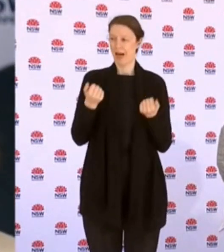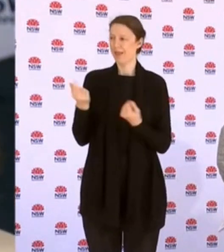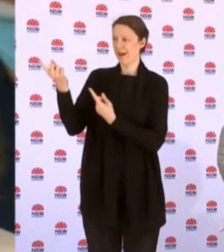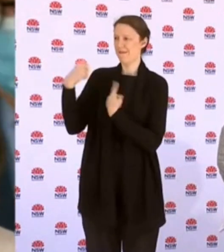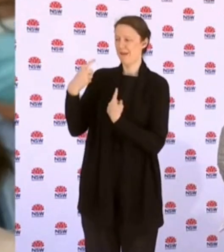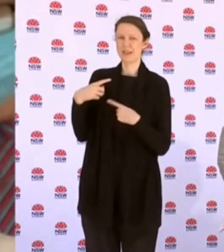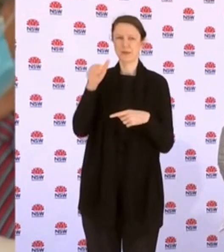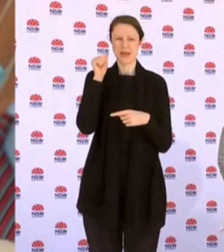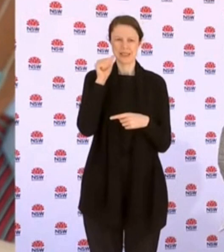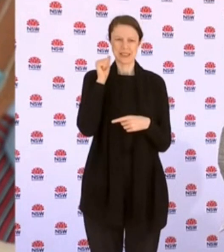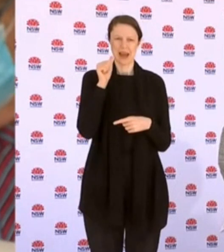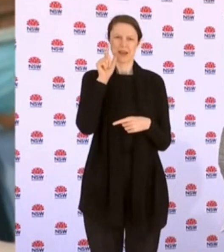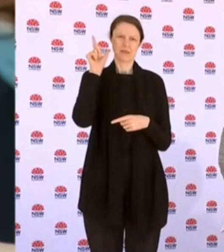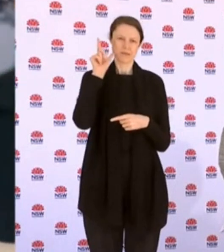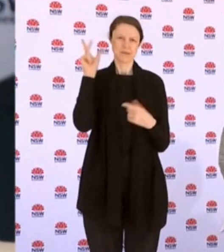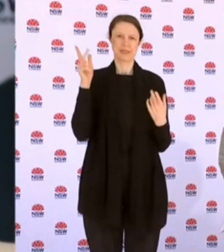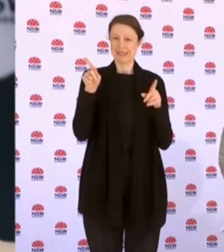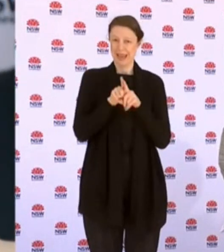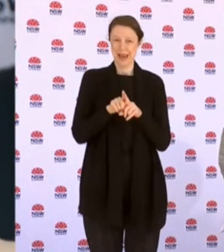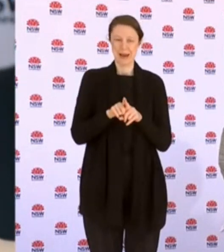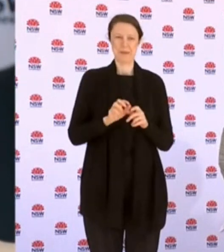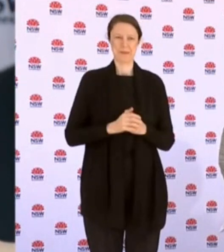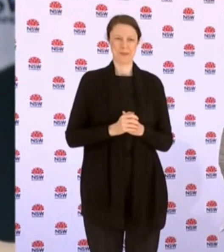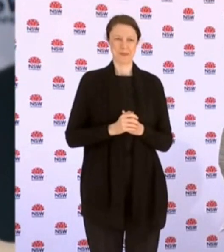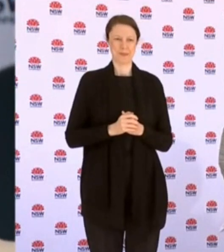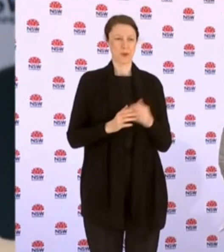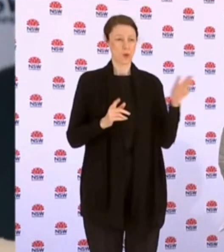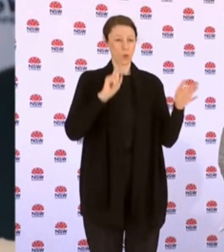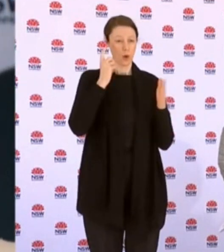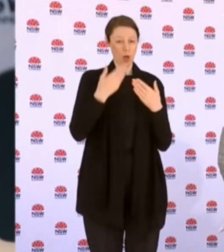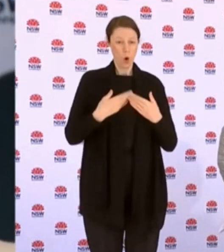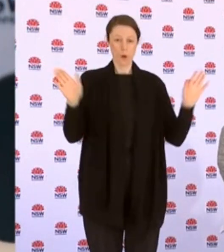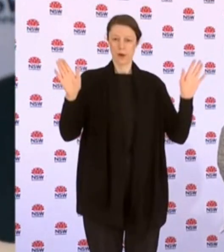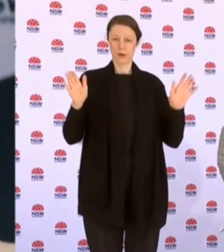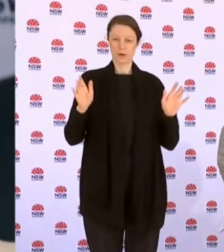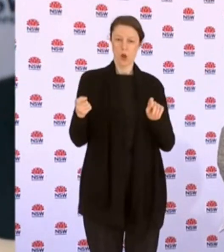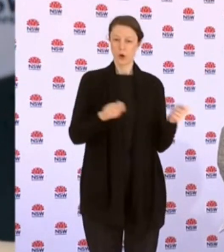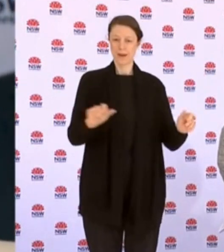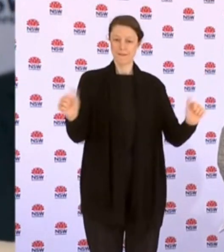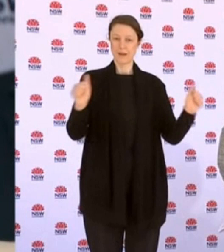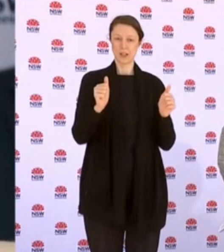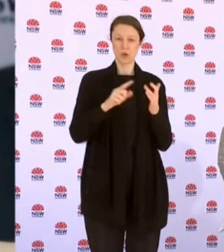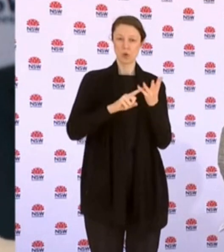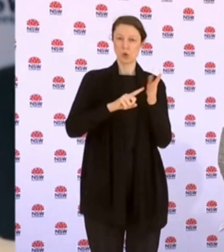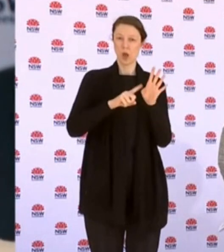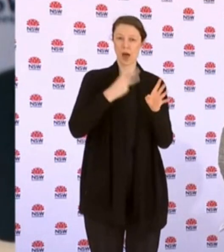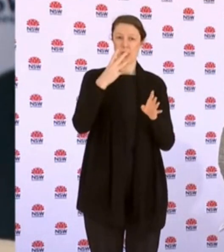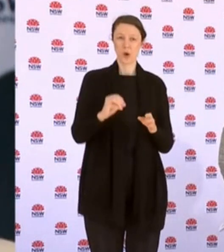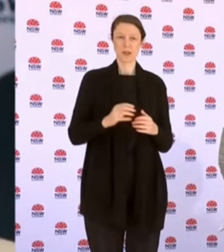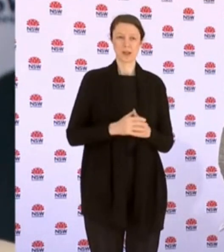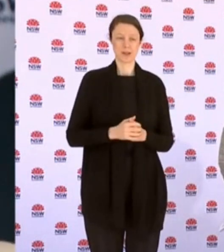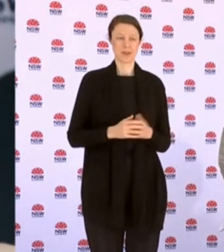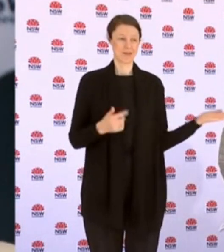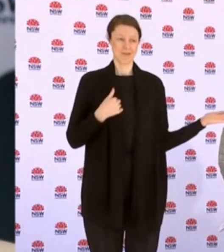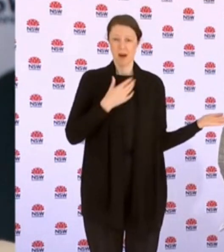Dr Chant. Do you expect to be opening up on July 30? I will ask Dr Chant to... I wish I had a crystal ball. I wish I